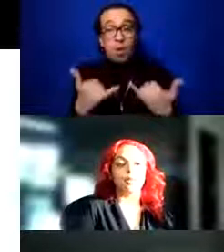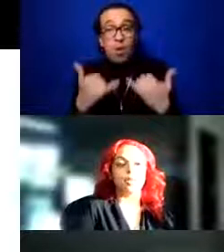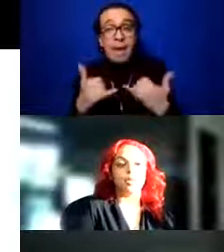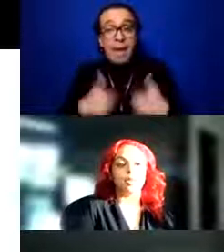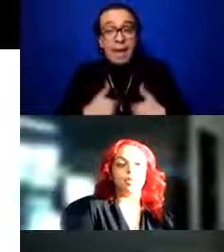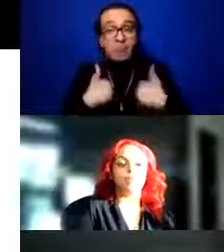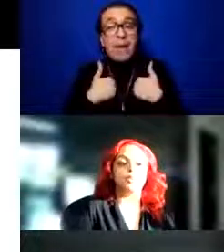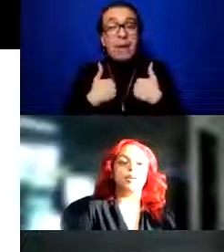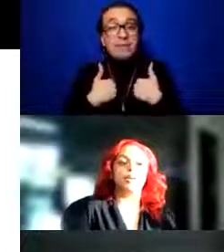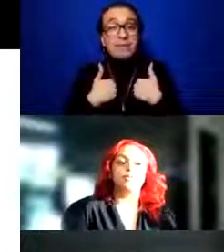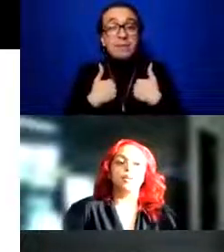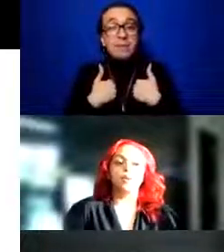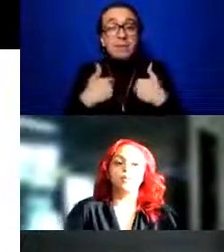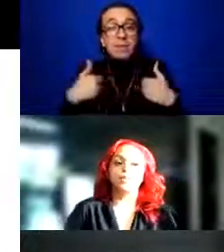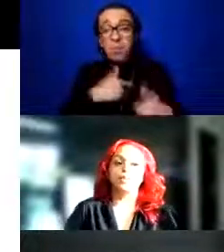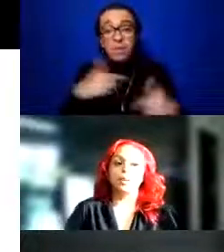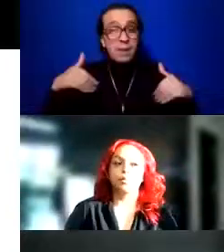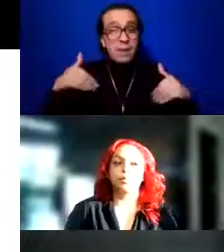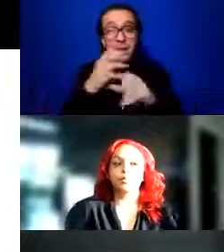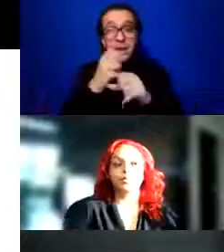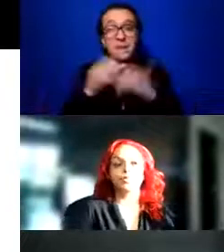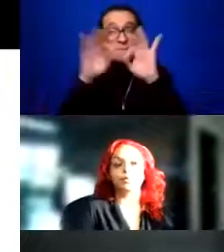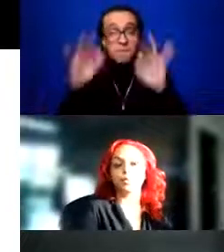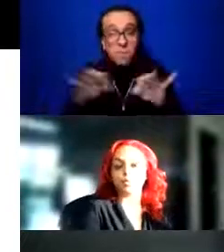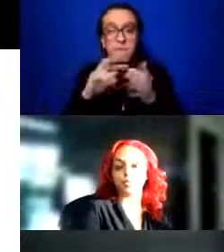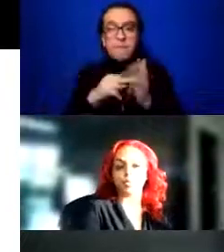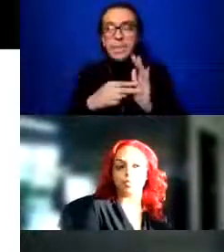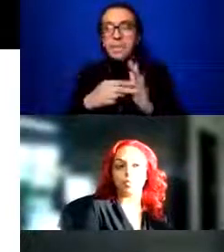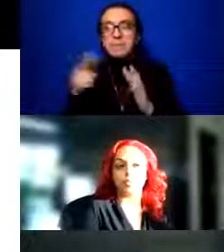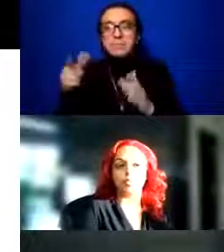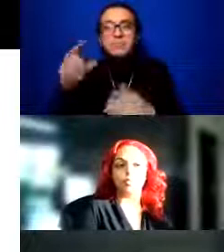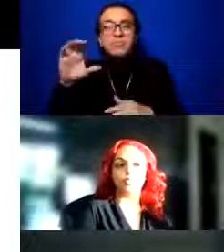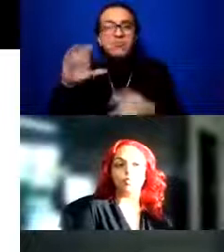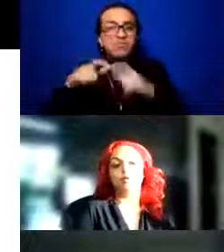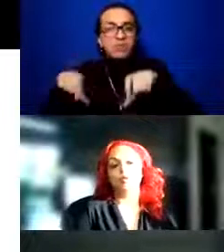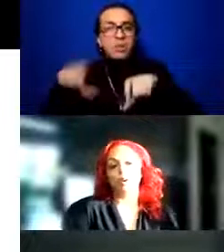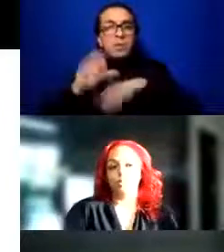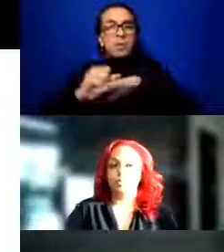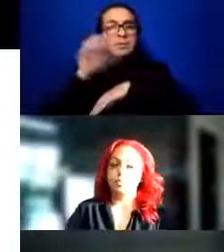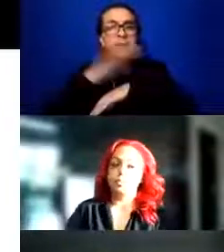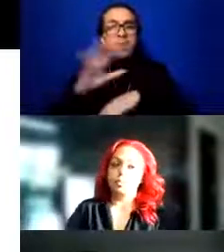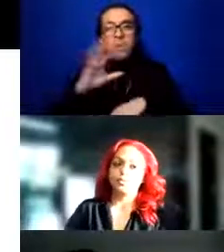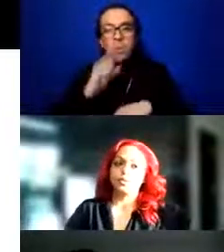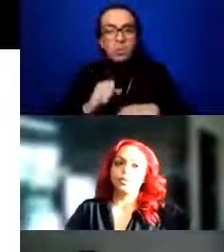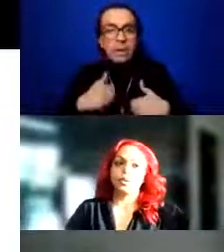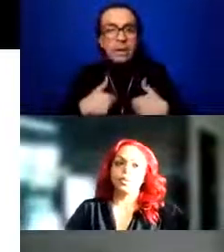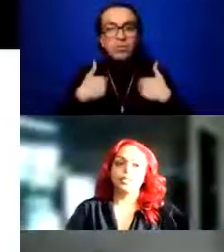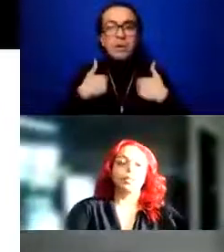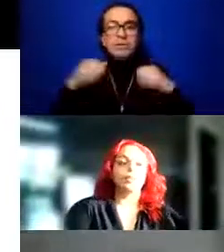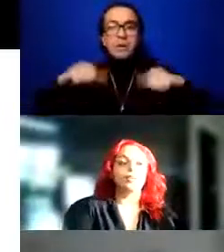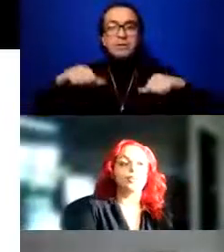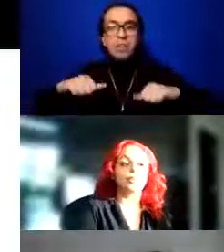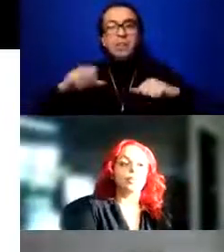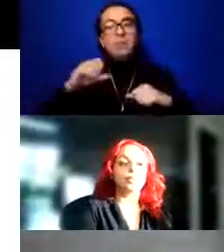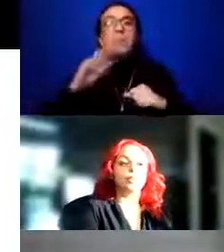and we haven't gotten that form, the check will be sent to your previous address. So that will cause delays there for you to get your